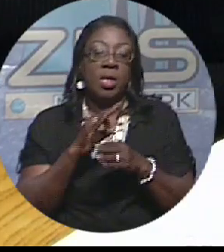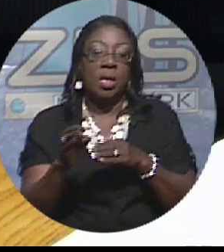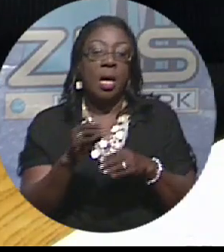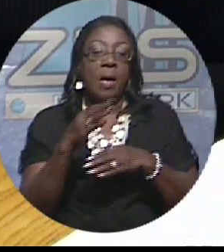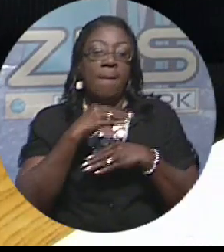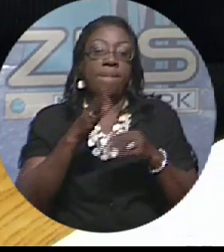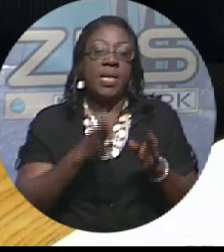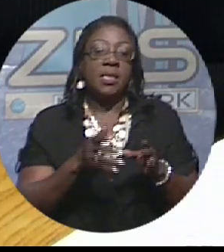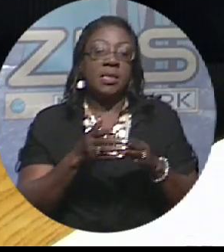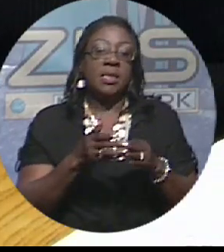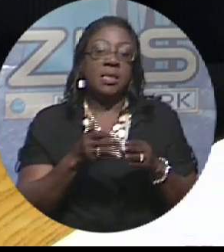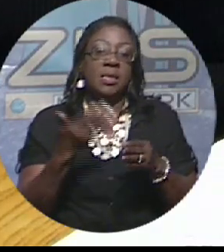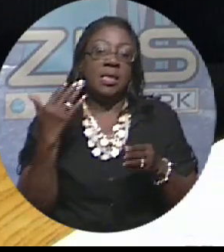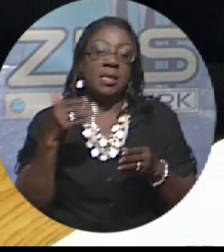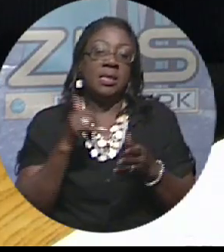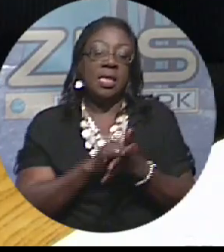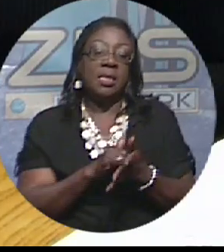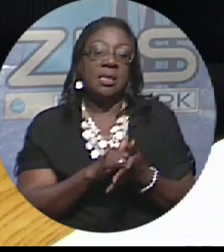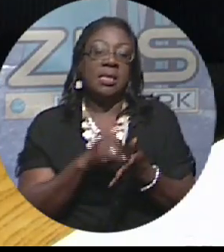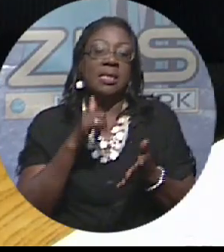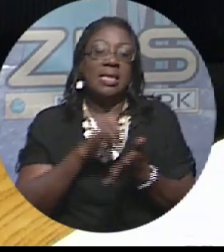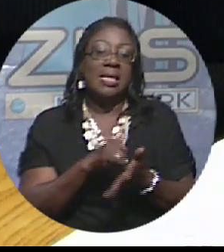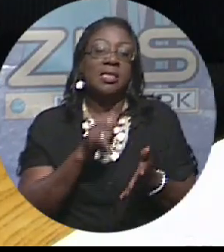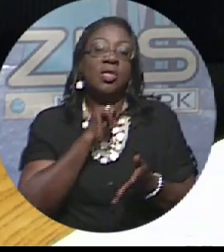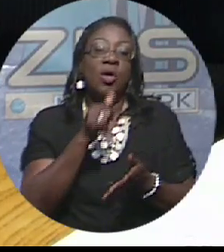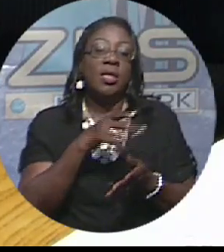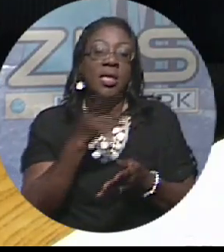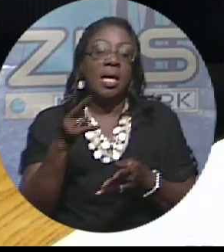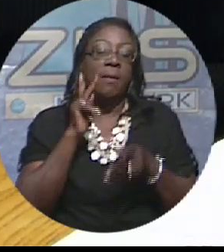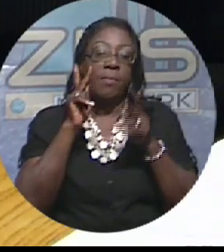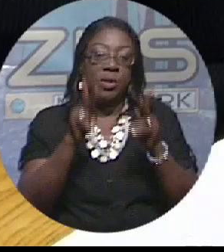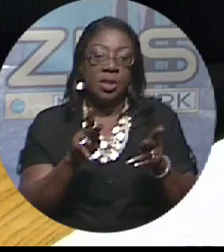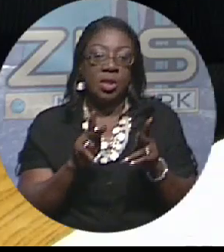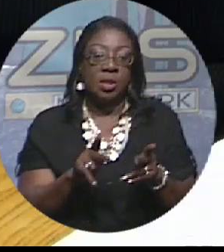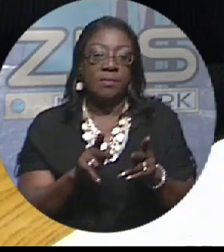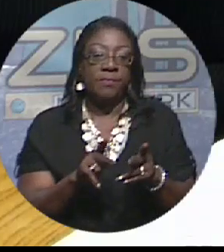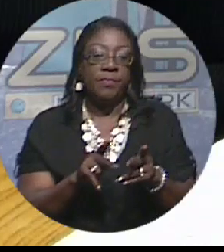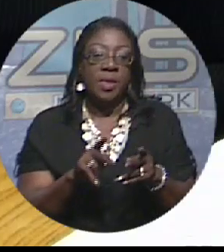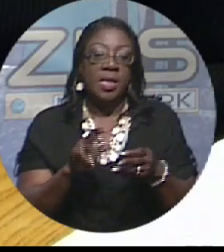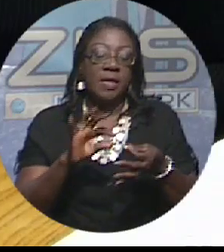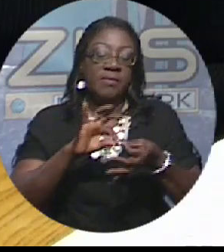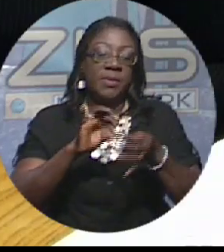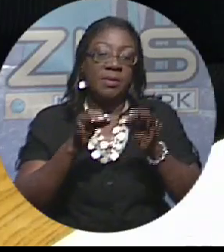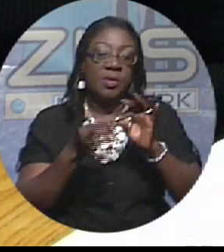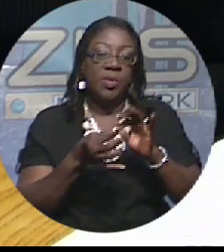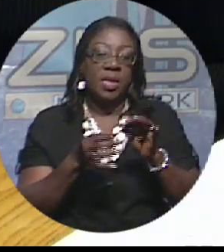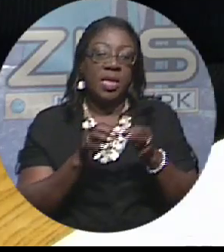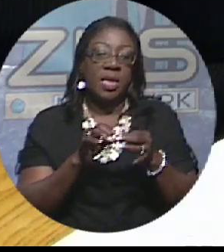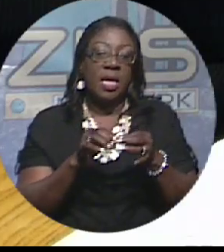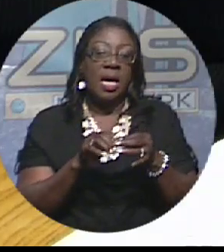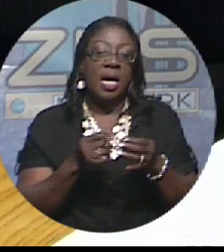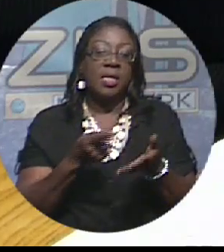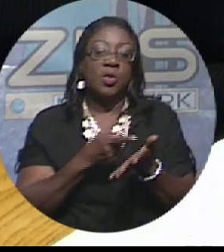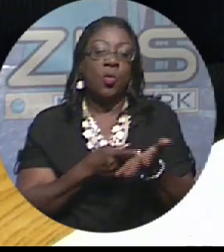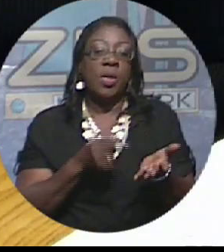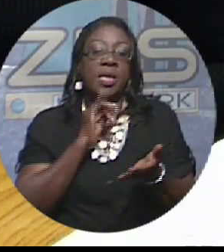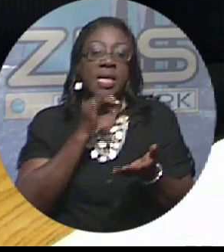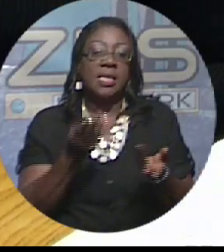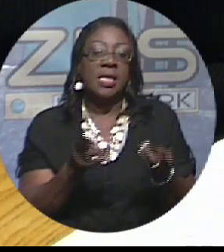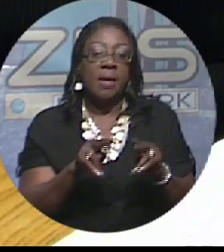and they have said that that's not their position, that their view is that there has to be some tweaking with regard to what is happening in